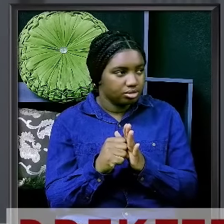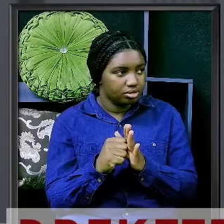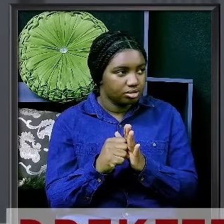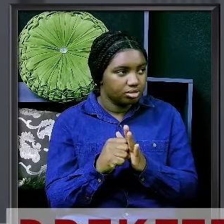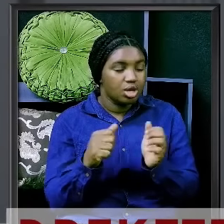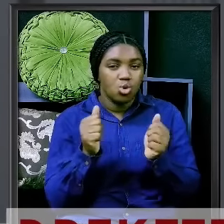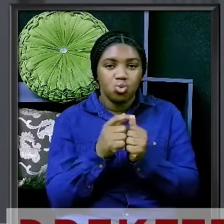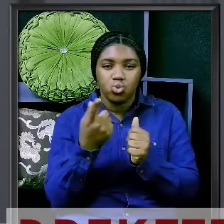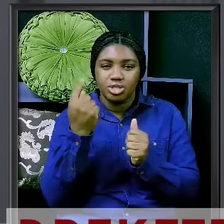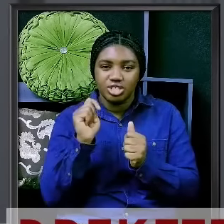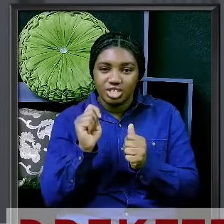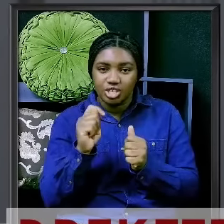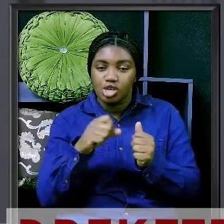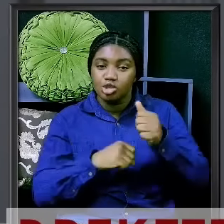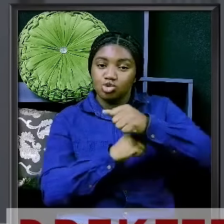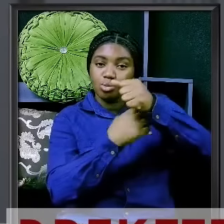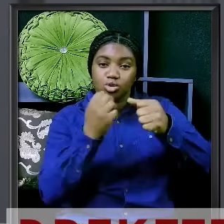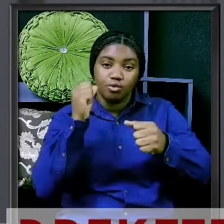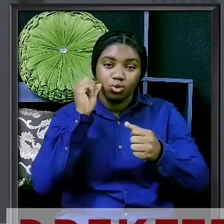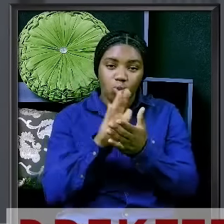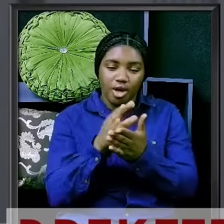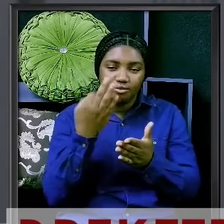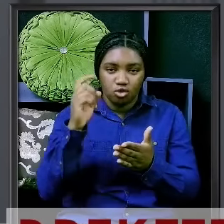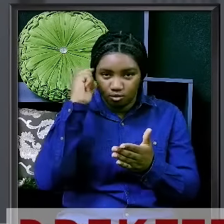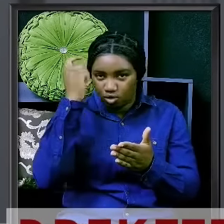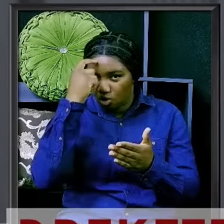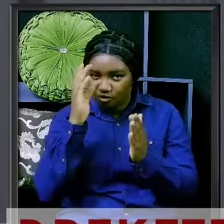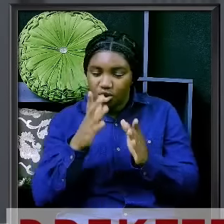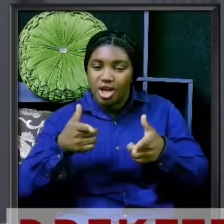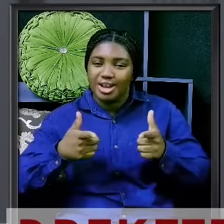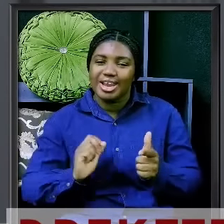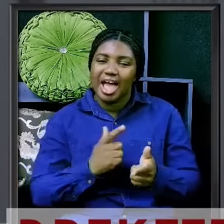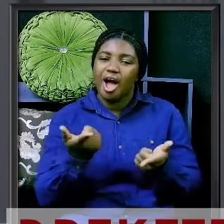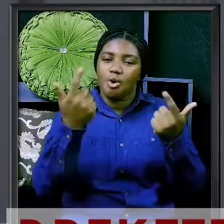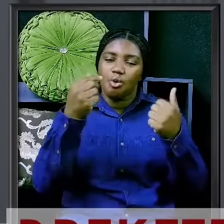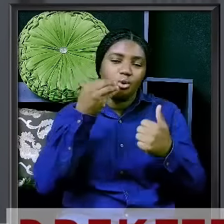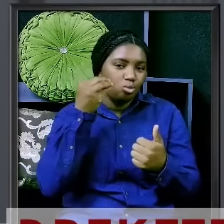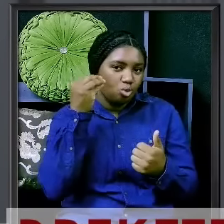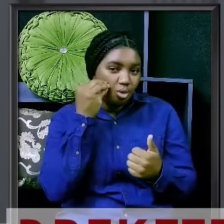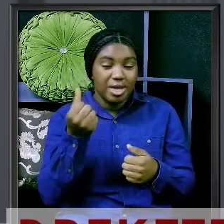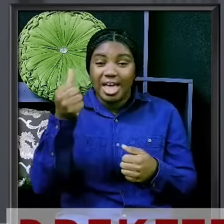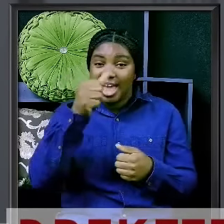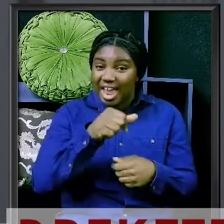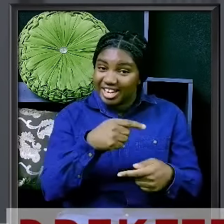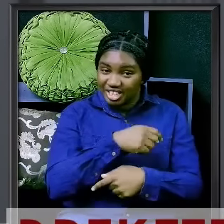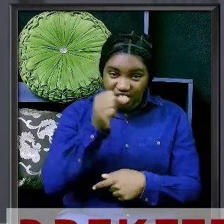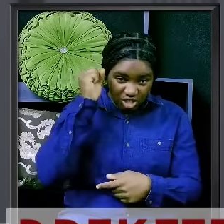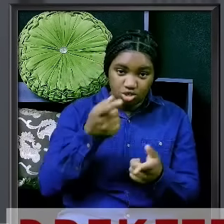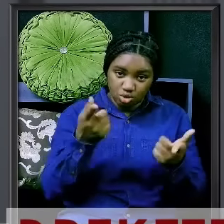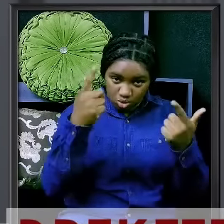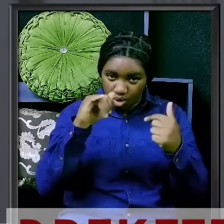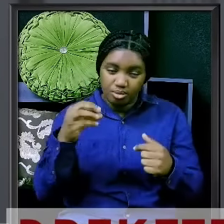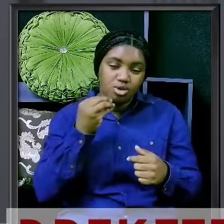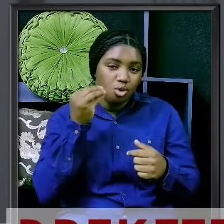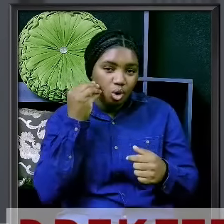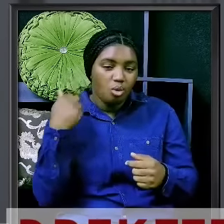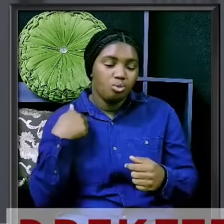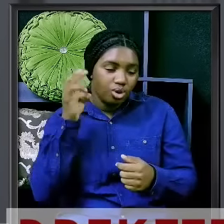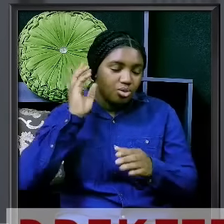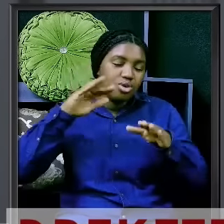with the support of the wife of the governor, let her come home, and any day she's coming home, we'll give her